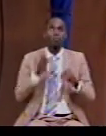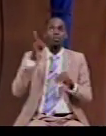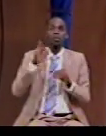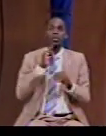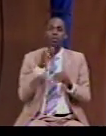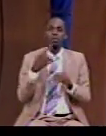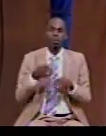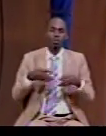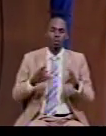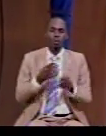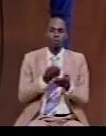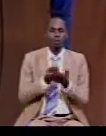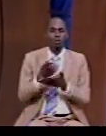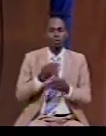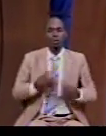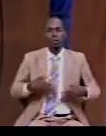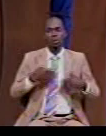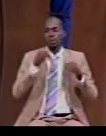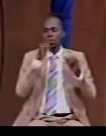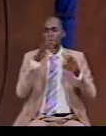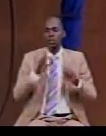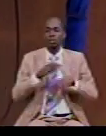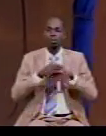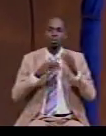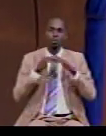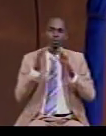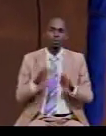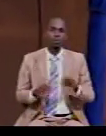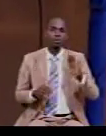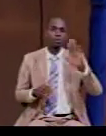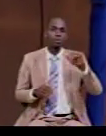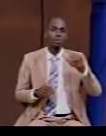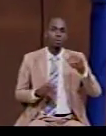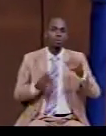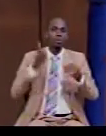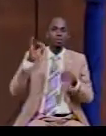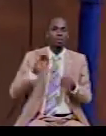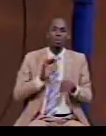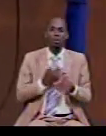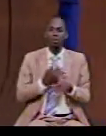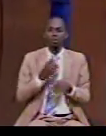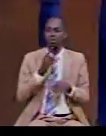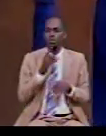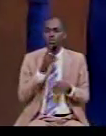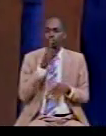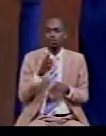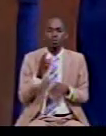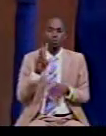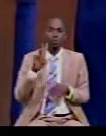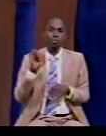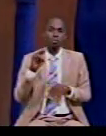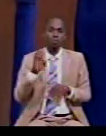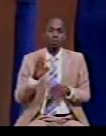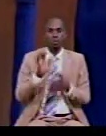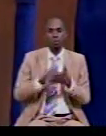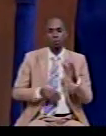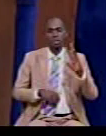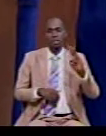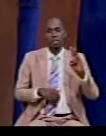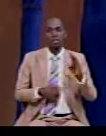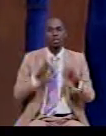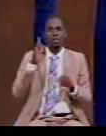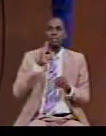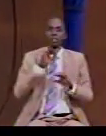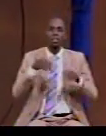15, he said, I am the true vine. Jesus is our true vine. In John chapter 16, he's the giver of the spirit. And in John chapter 17, we see the